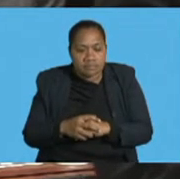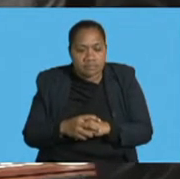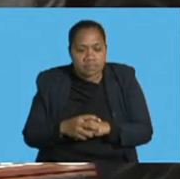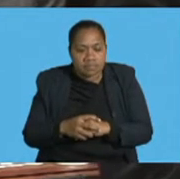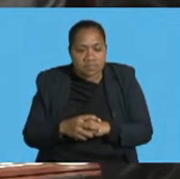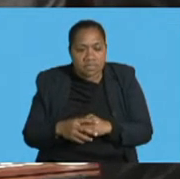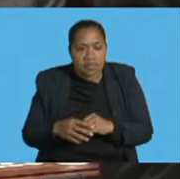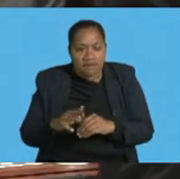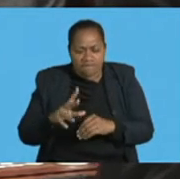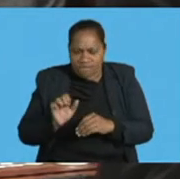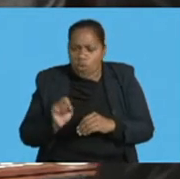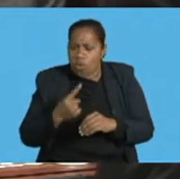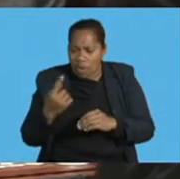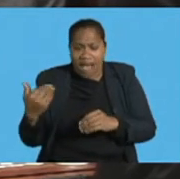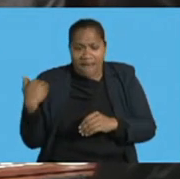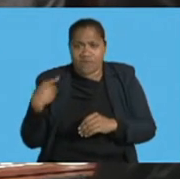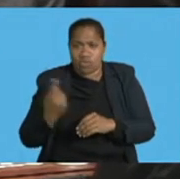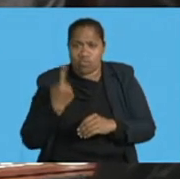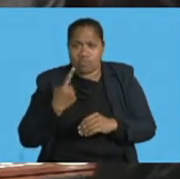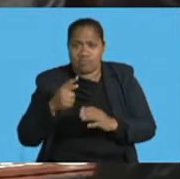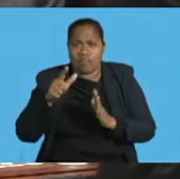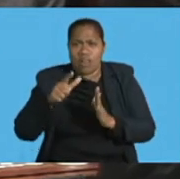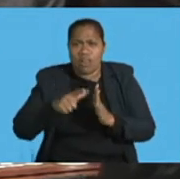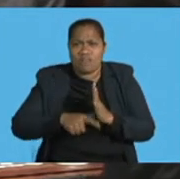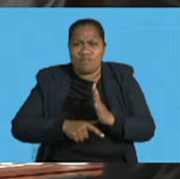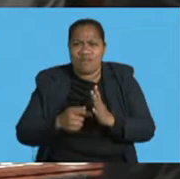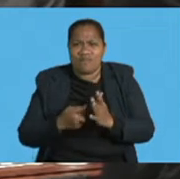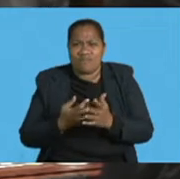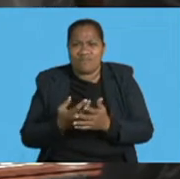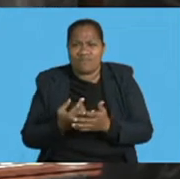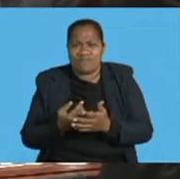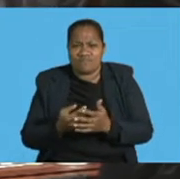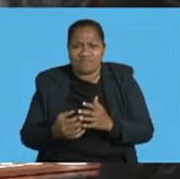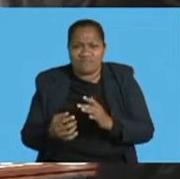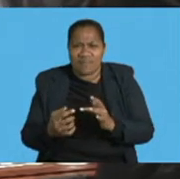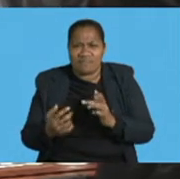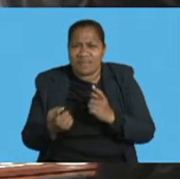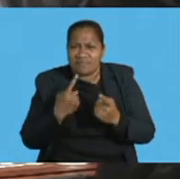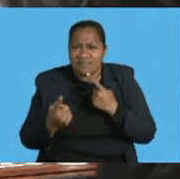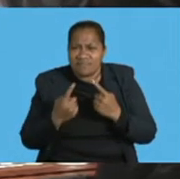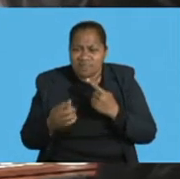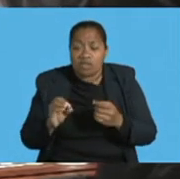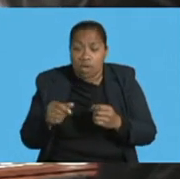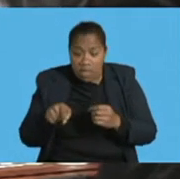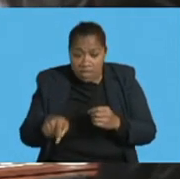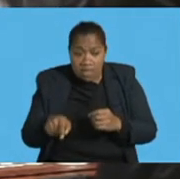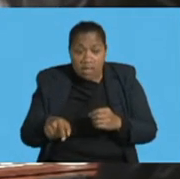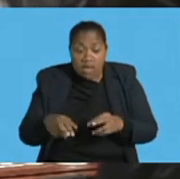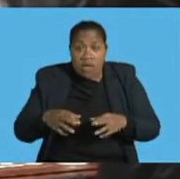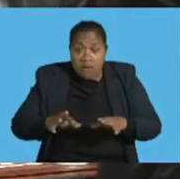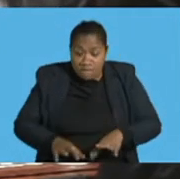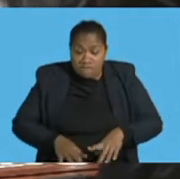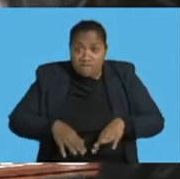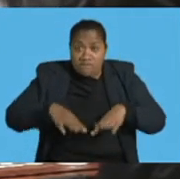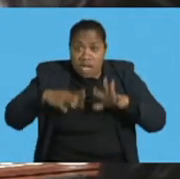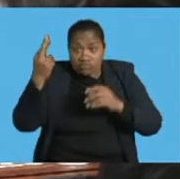our roading network. The Speaker said, at the Ministry of Waterways and Environment, flood risk and riverbank erosion is